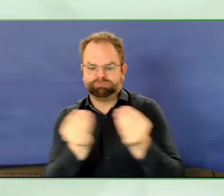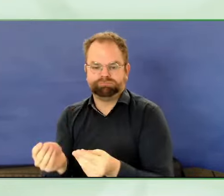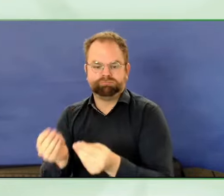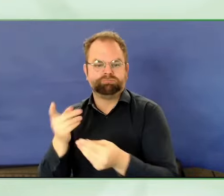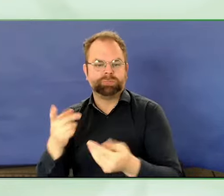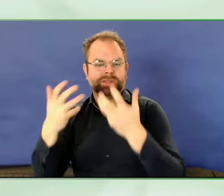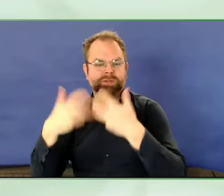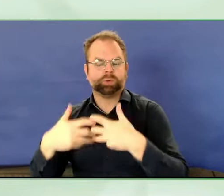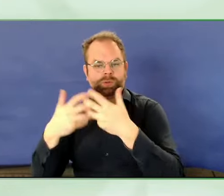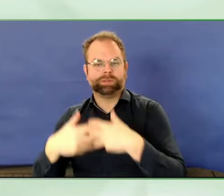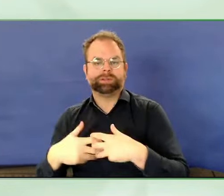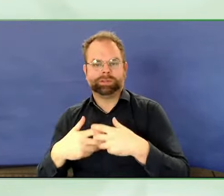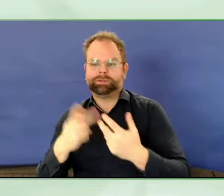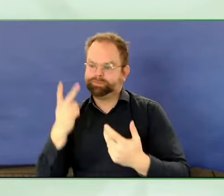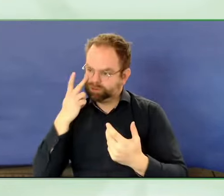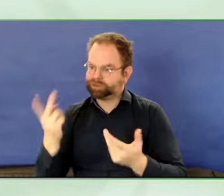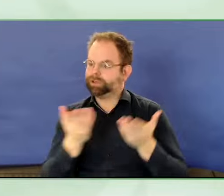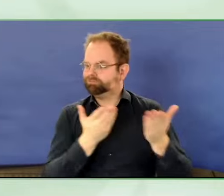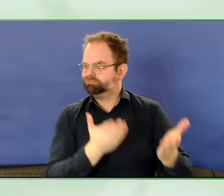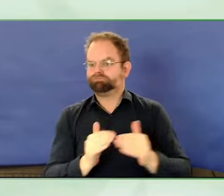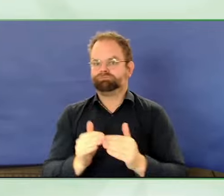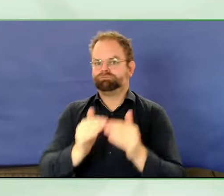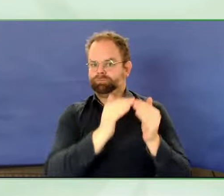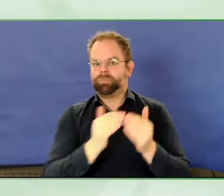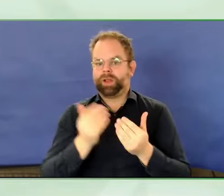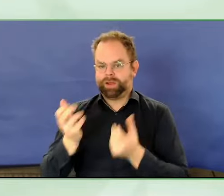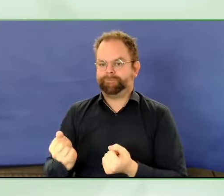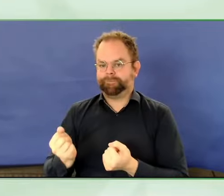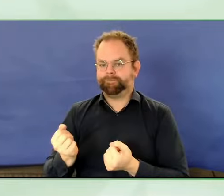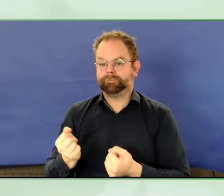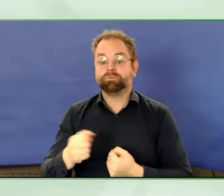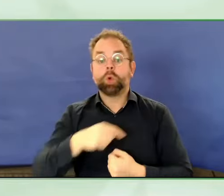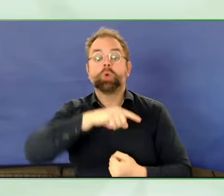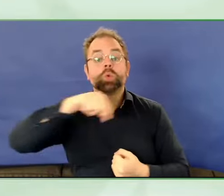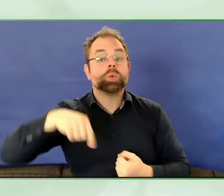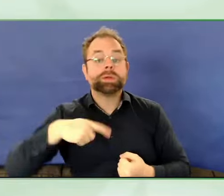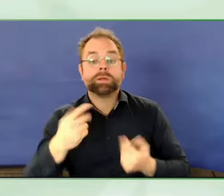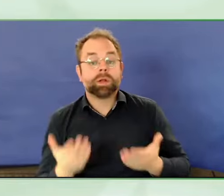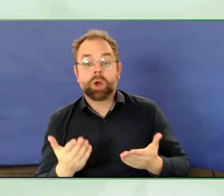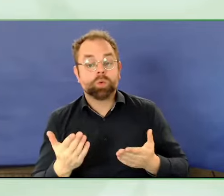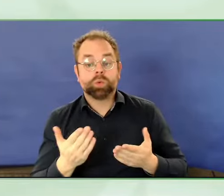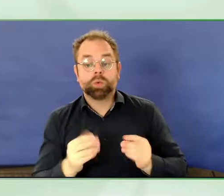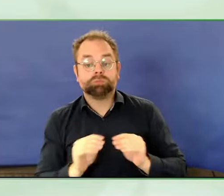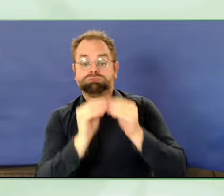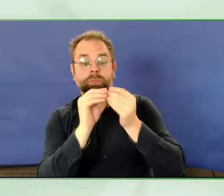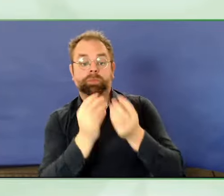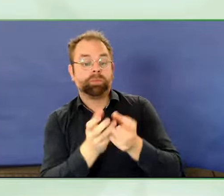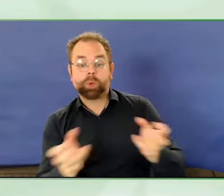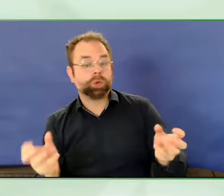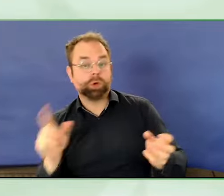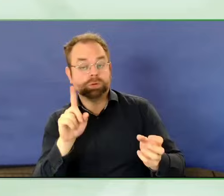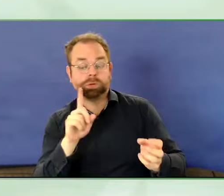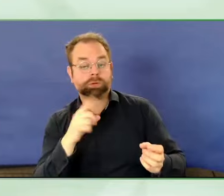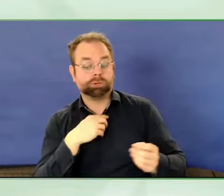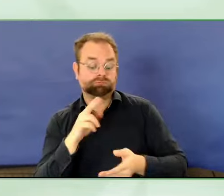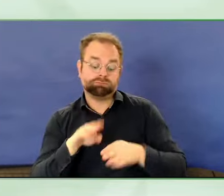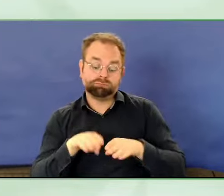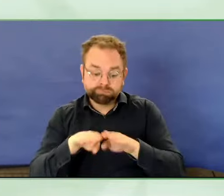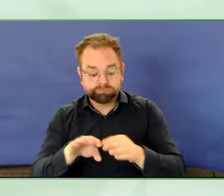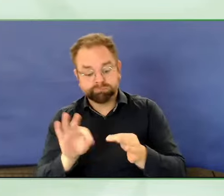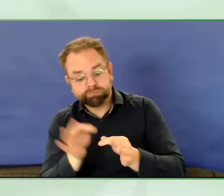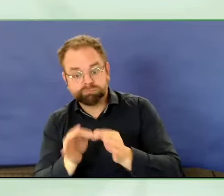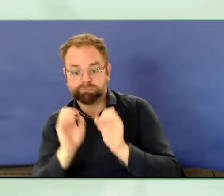think we are also, like I say always, we are a 100% community-driven company, and it's for us super important to work together with